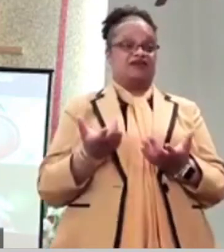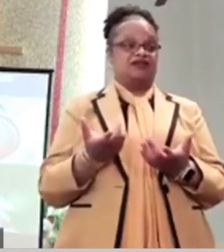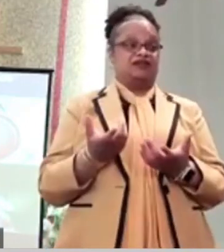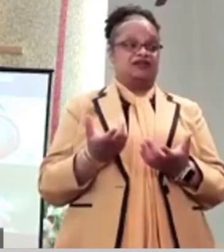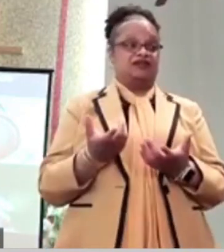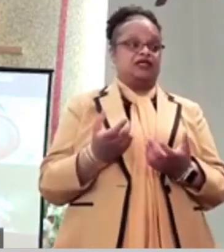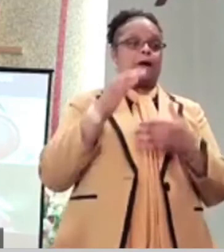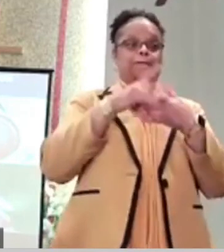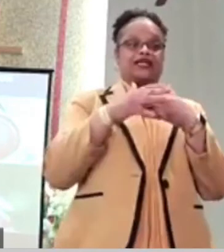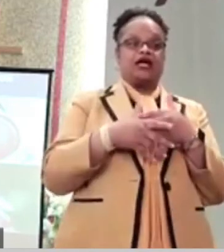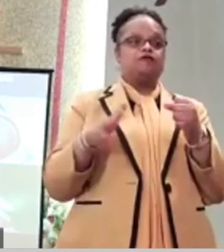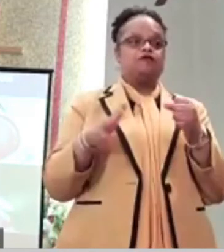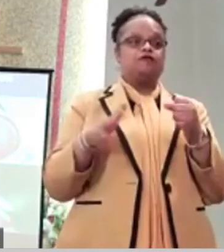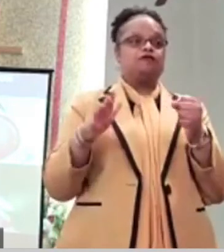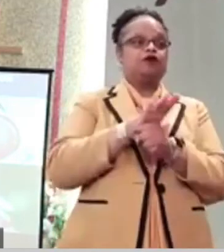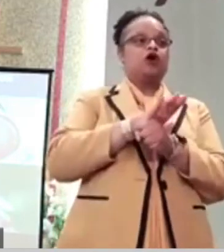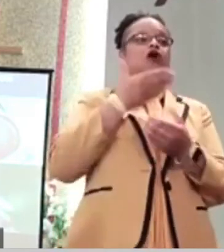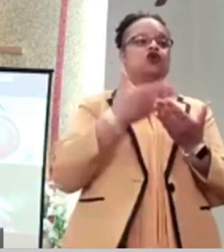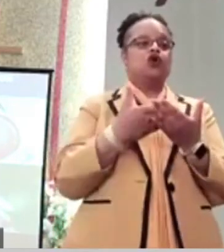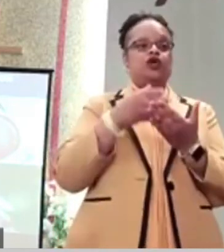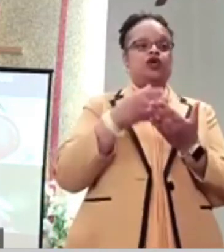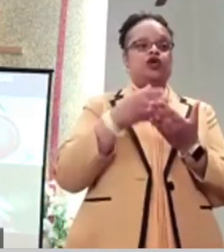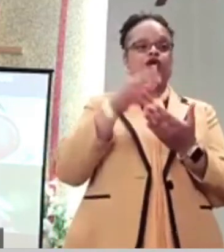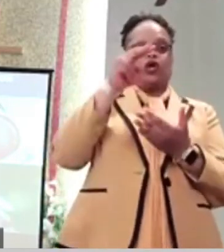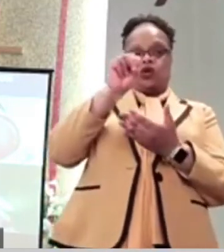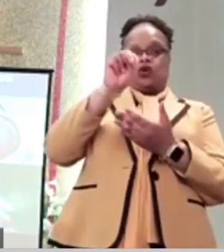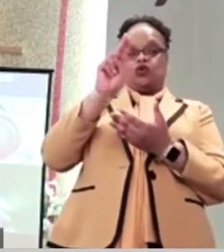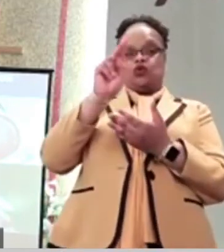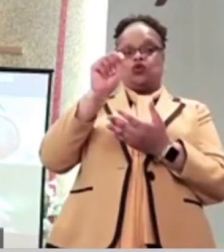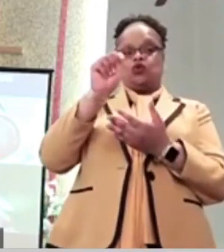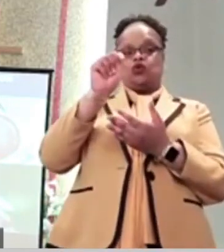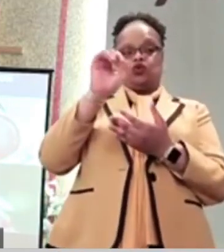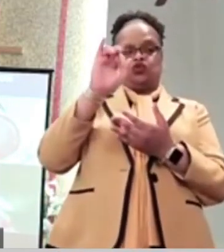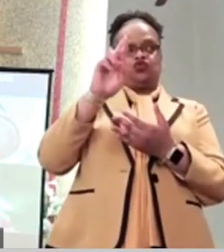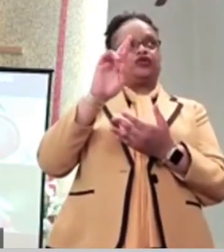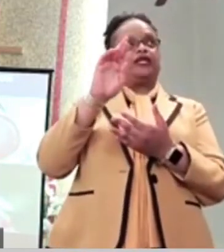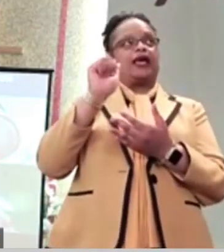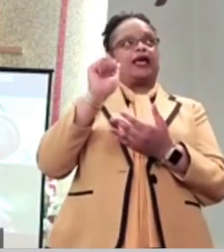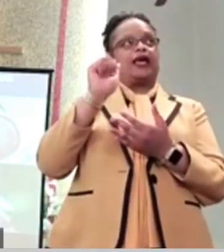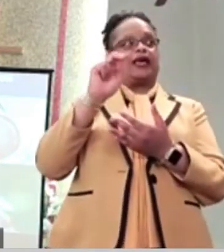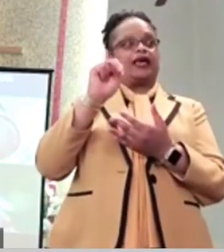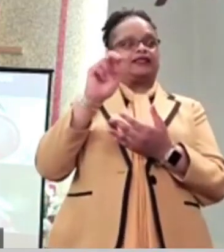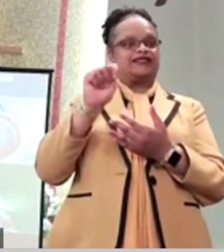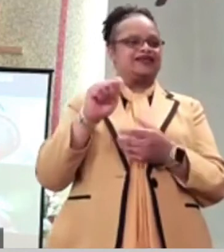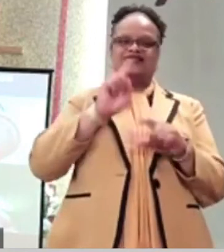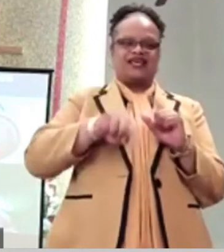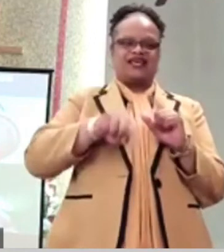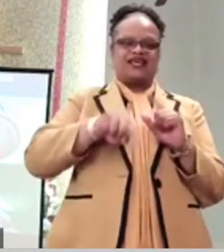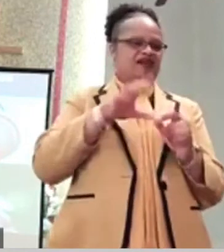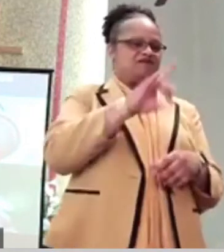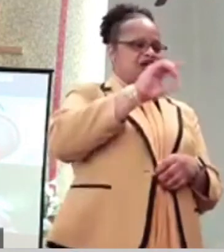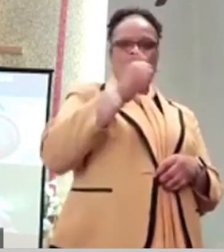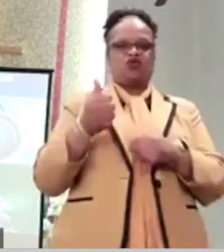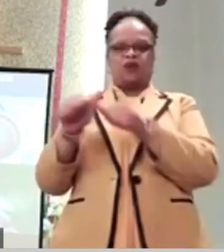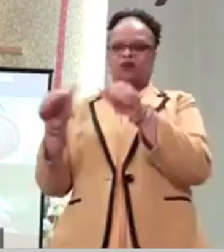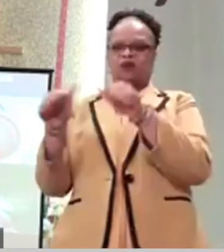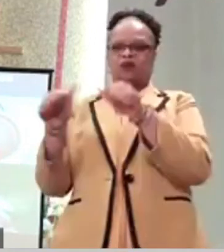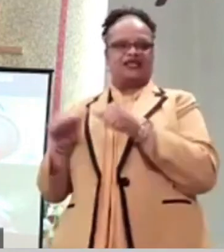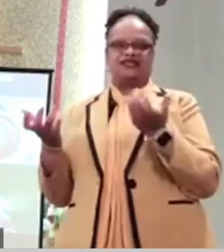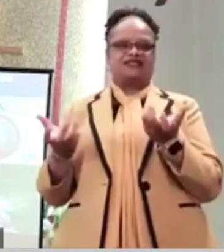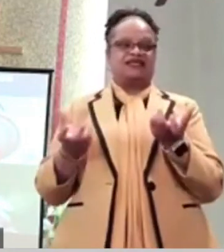is full of essential nutrients for mosquitoes, and they can't find this anywhere else or from any other source. Without